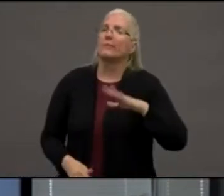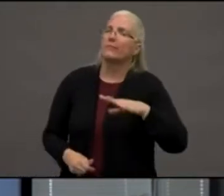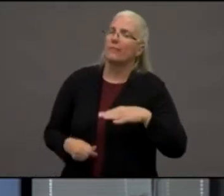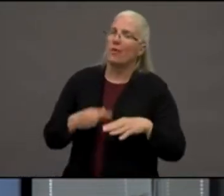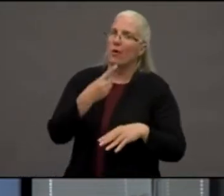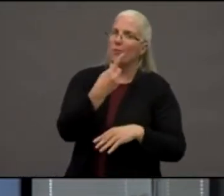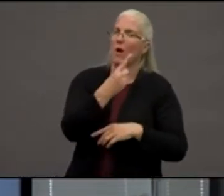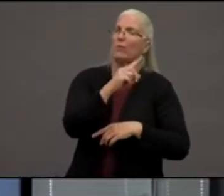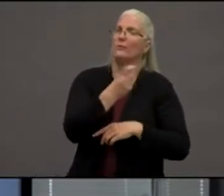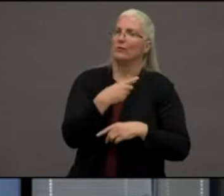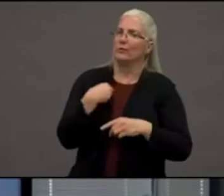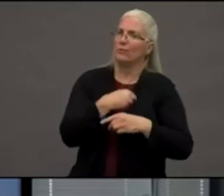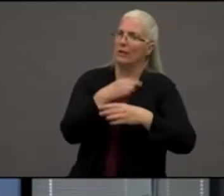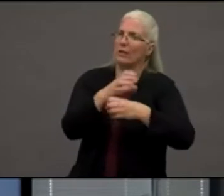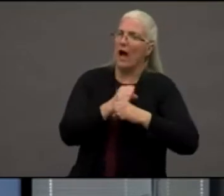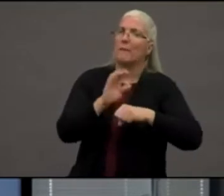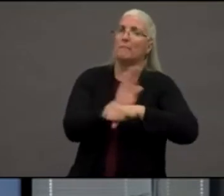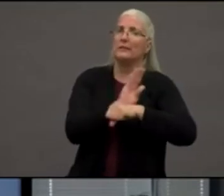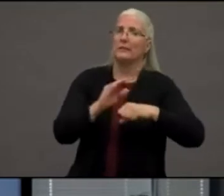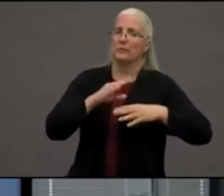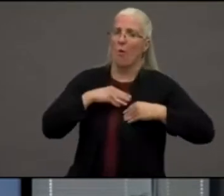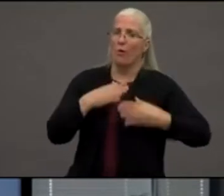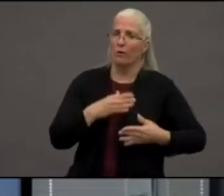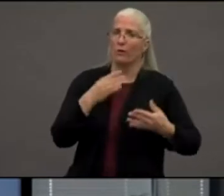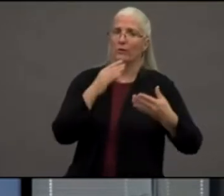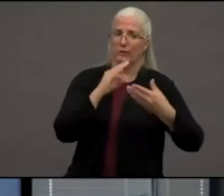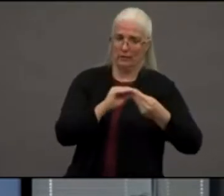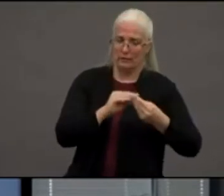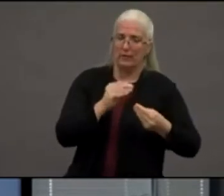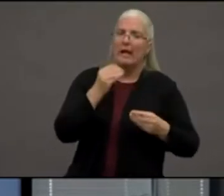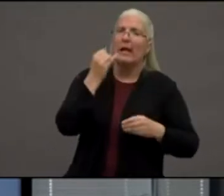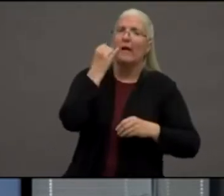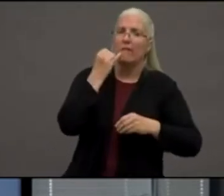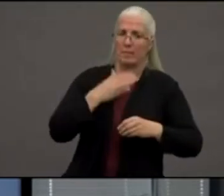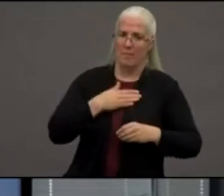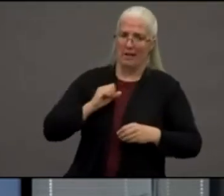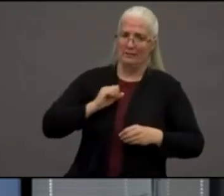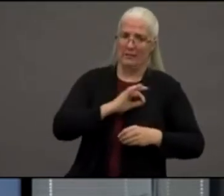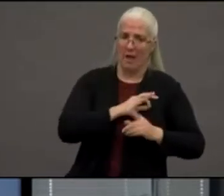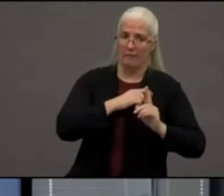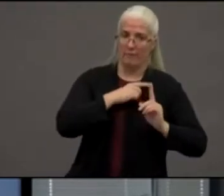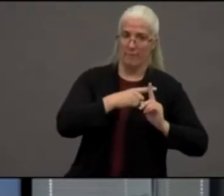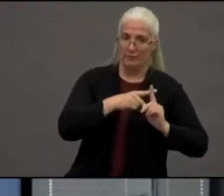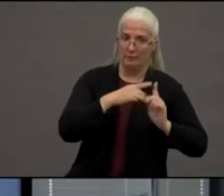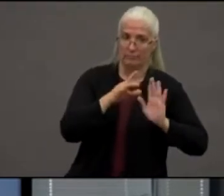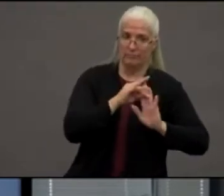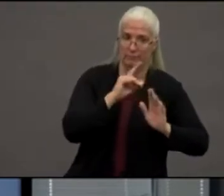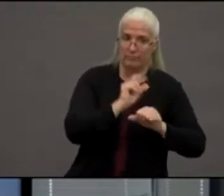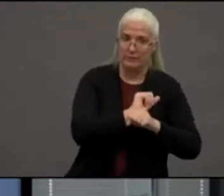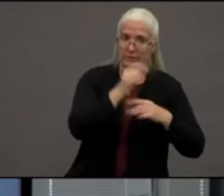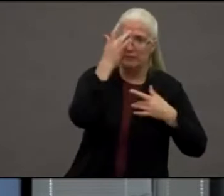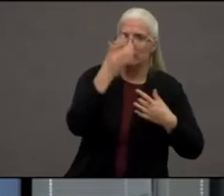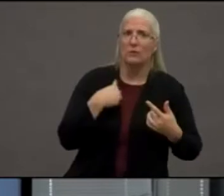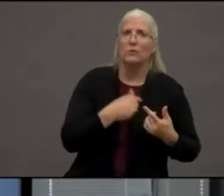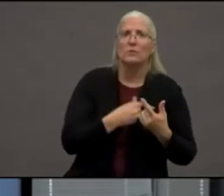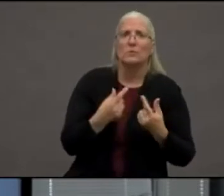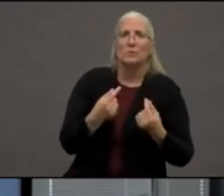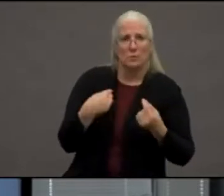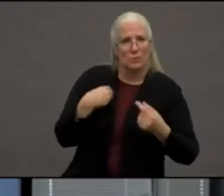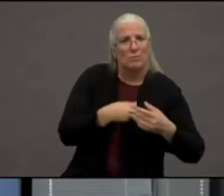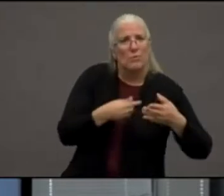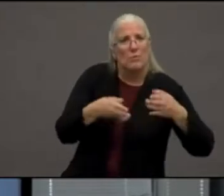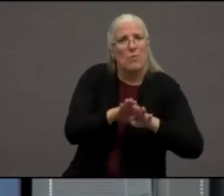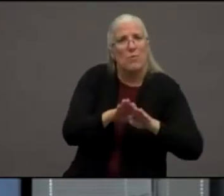for COVID-19, what should the rest of my staff and I do? And they're also asking, should they close the business? Yeah, so they do